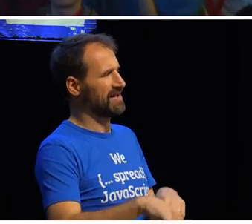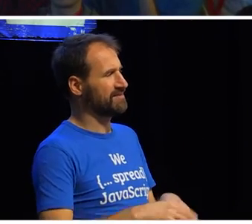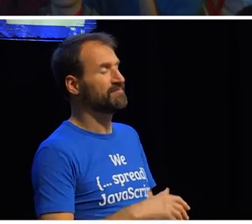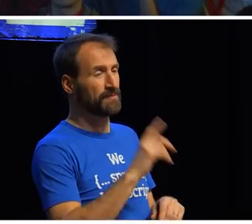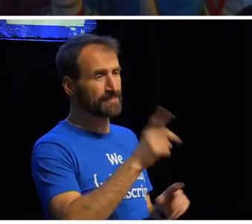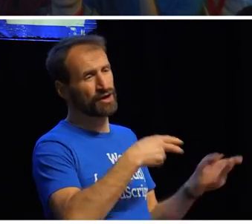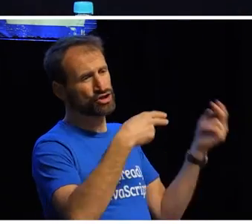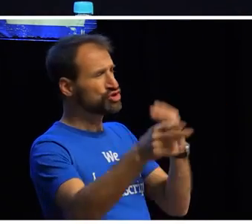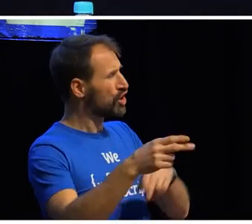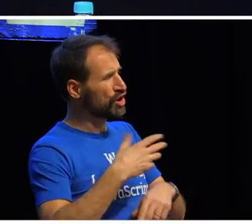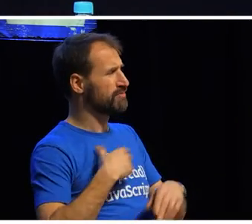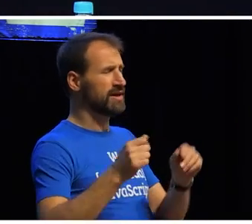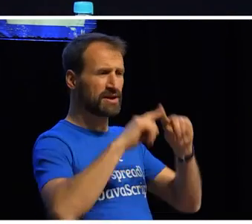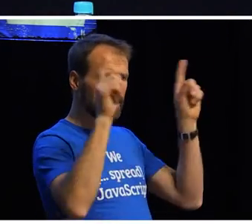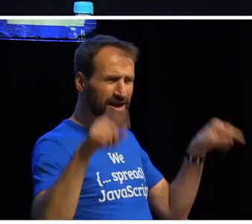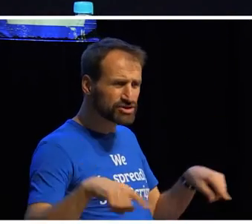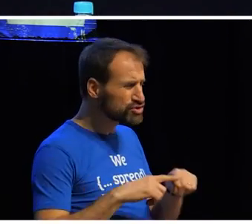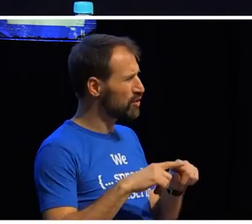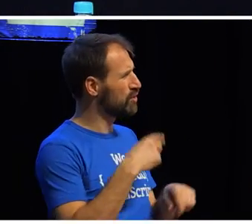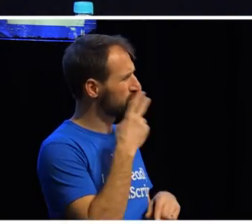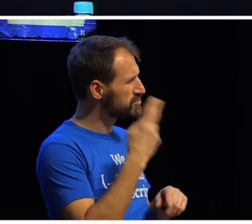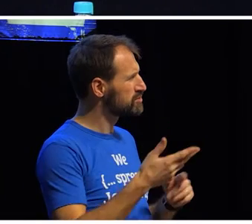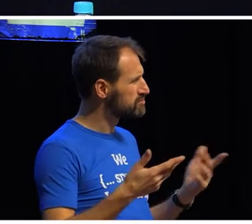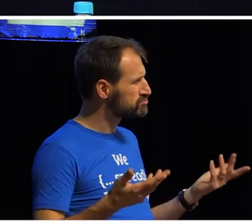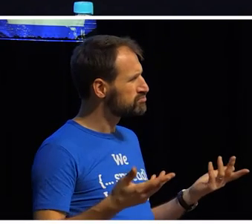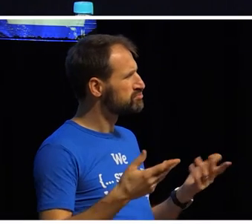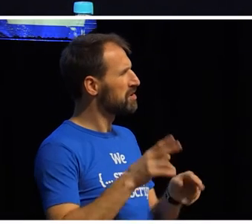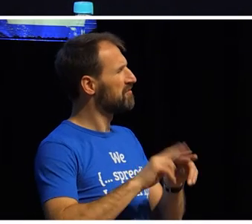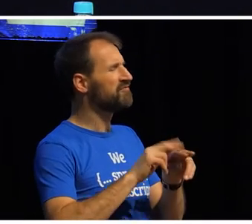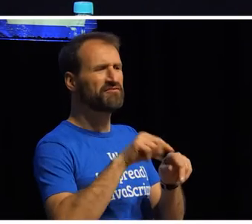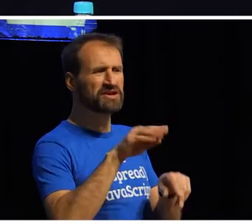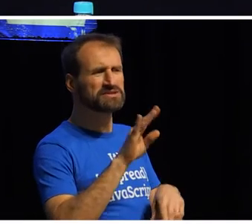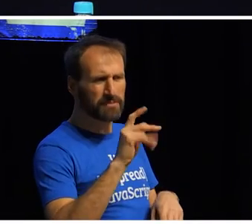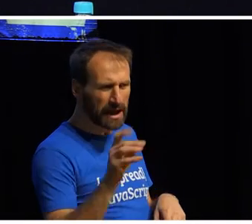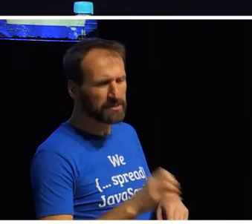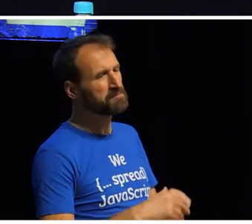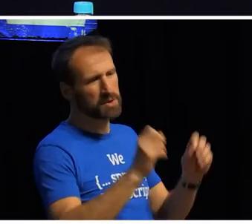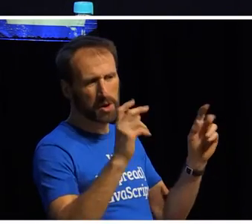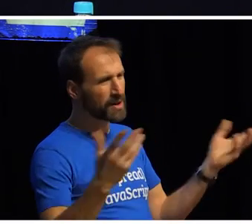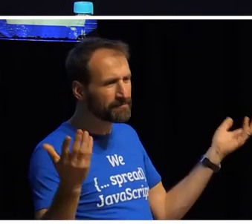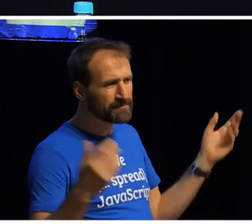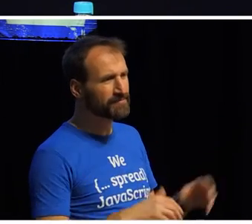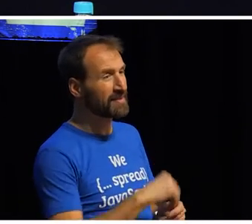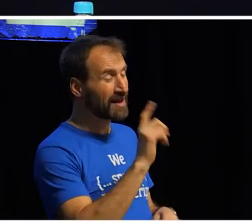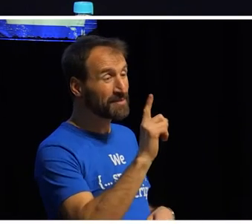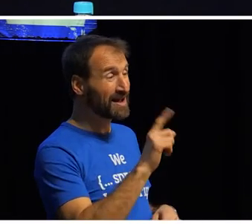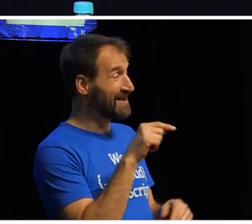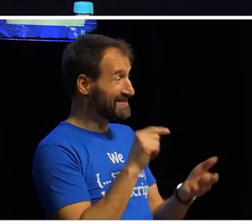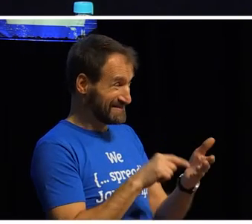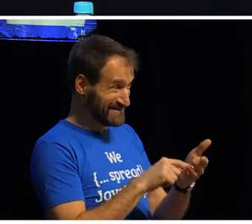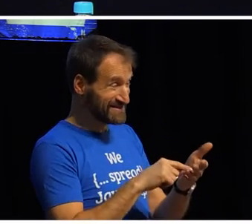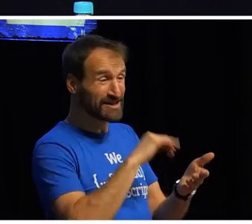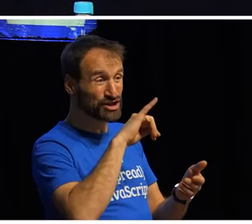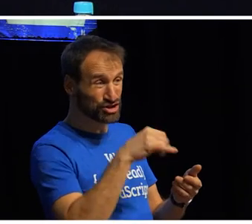application I will see that we've indeed added an item that says fix the bike but because this is Jason I now have the ability